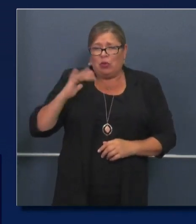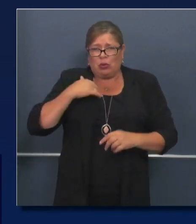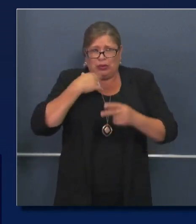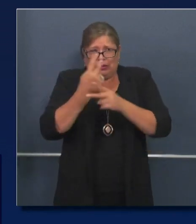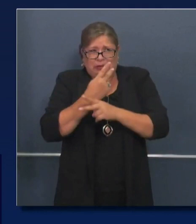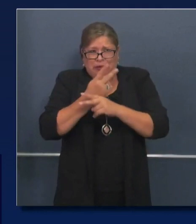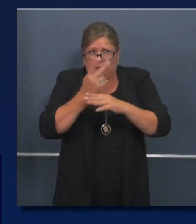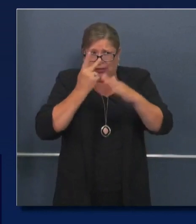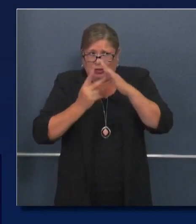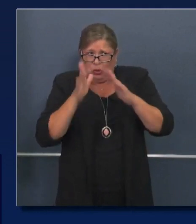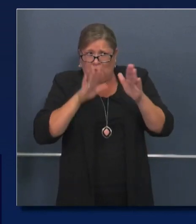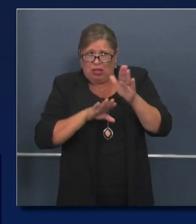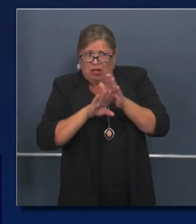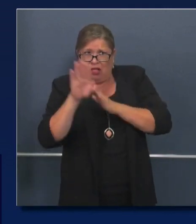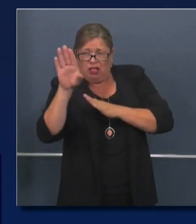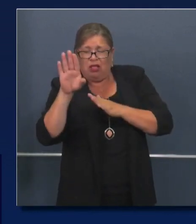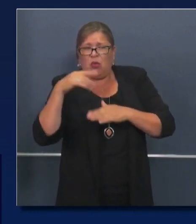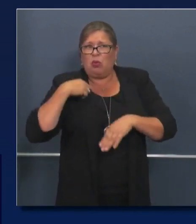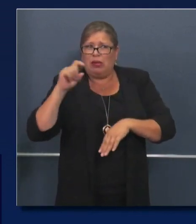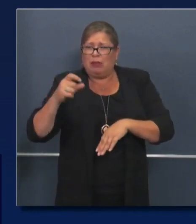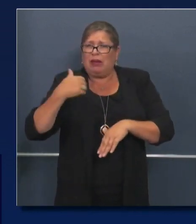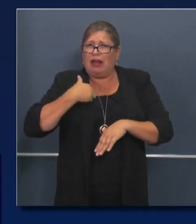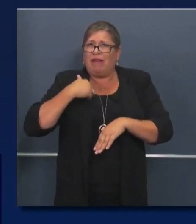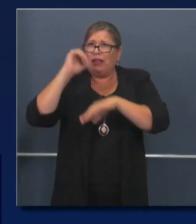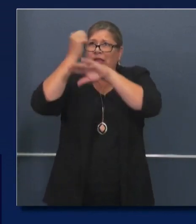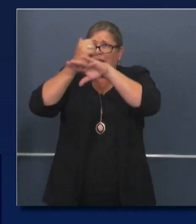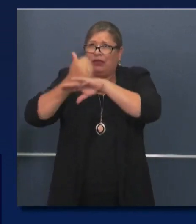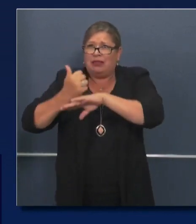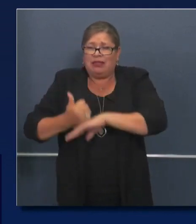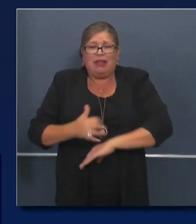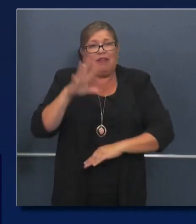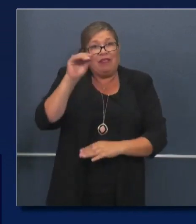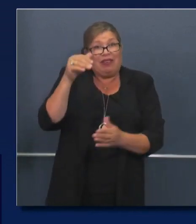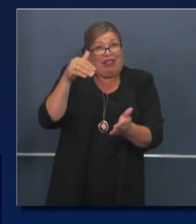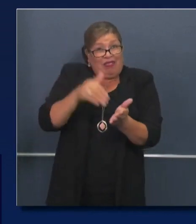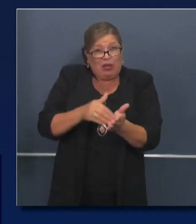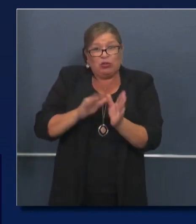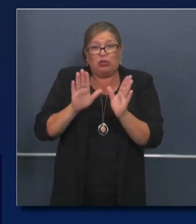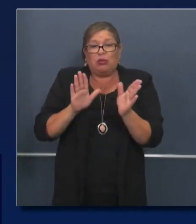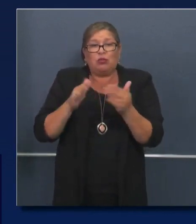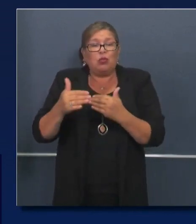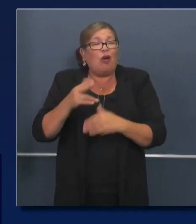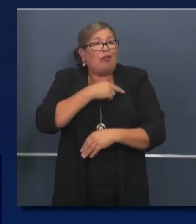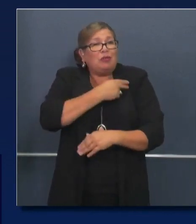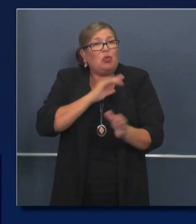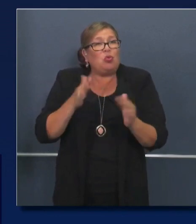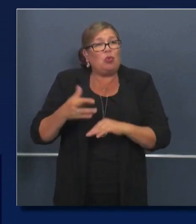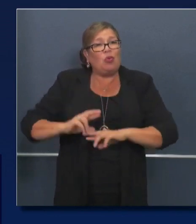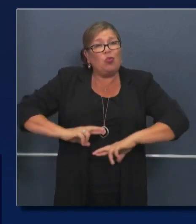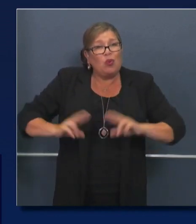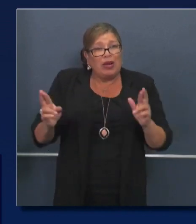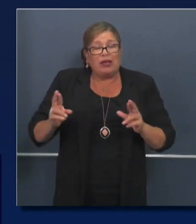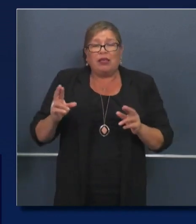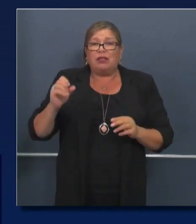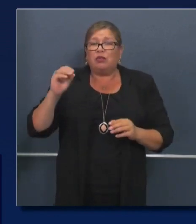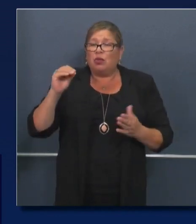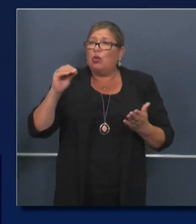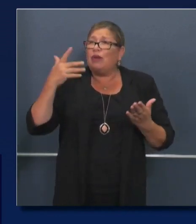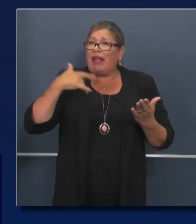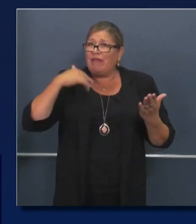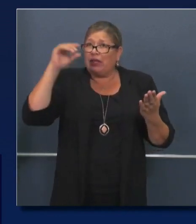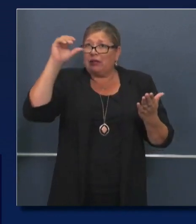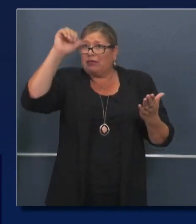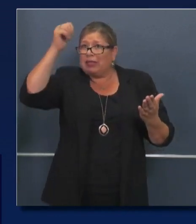of 50,000 rooms. That's check off that exists. Our capacity, our understanding of how to utilize that inventory is